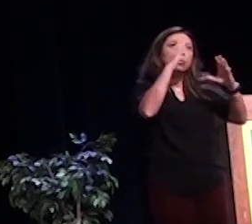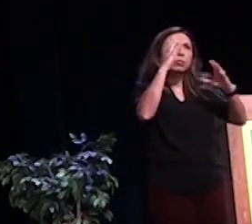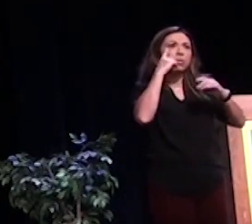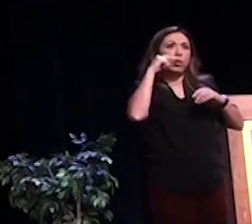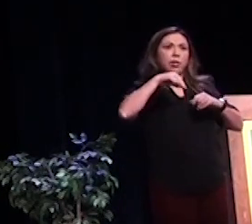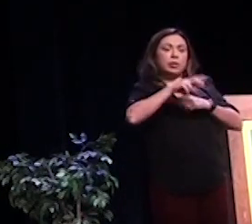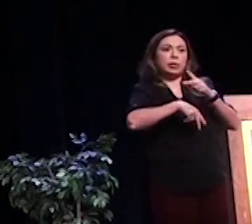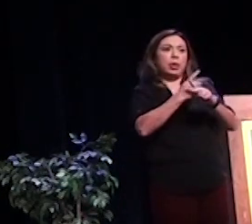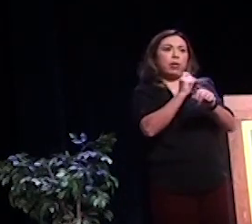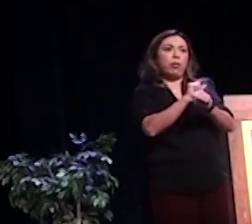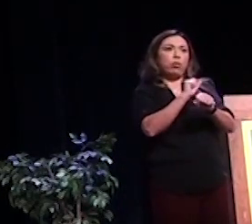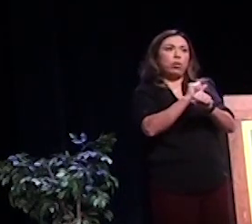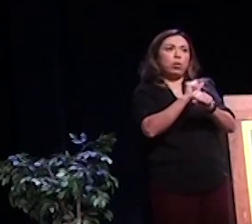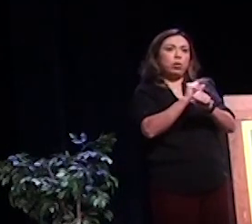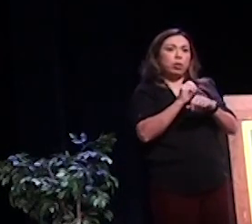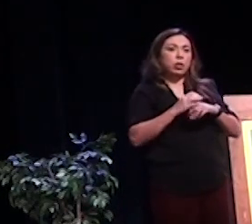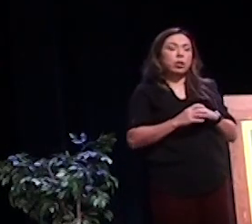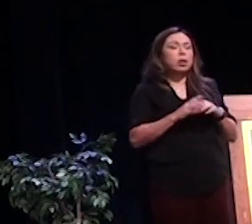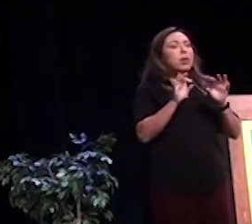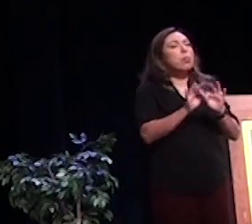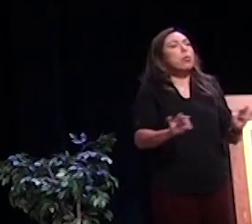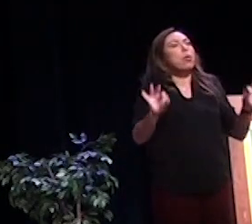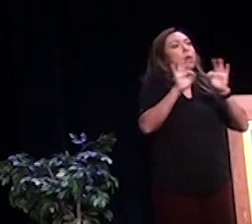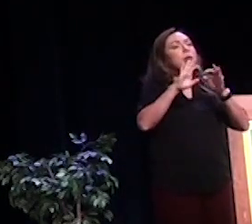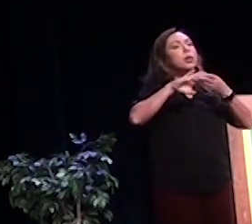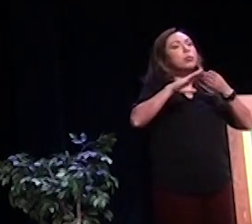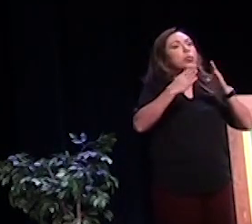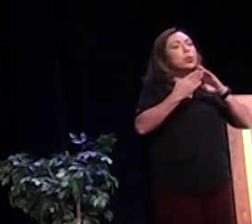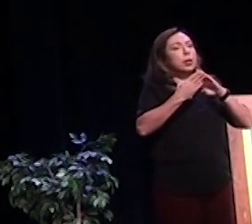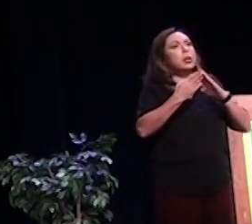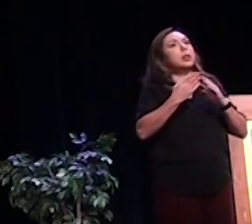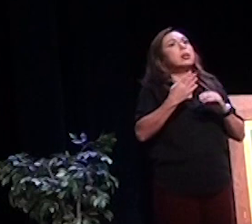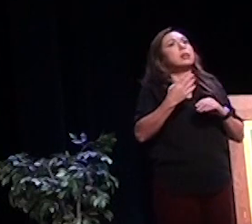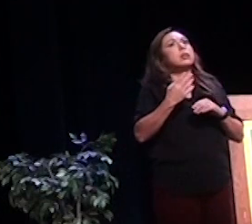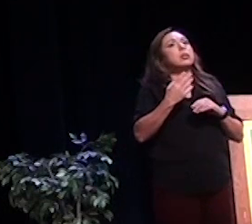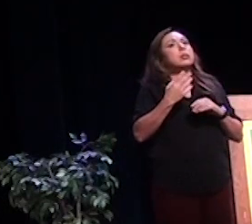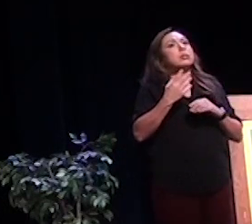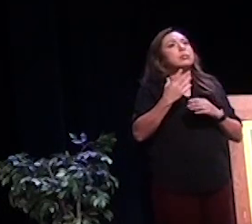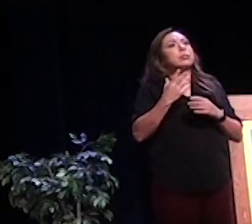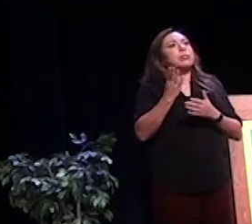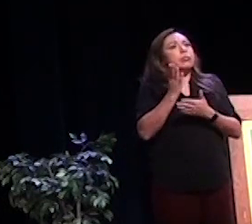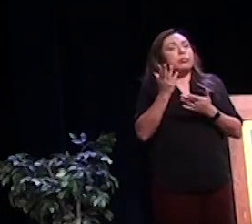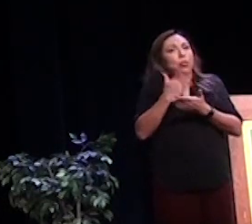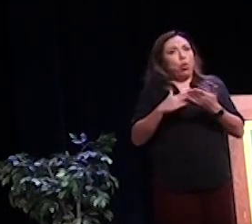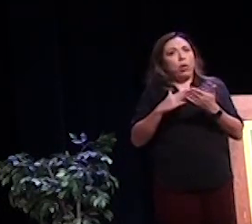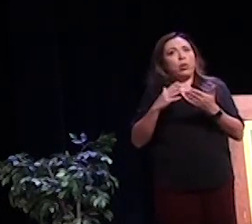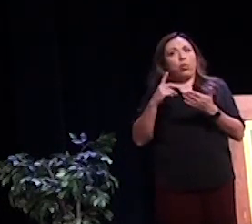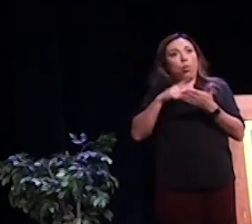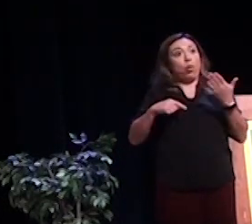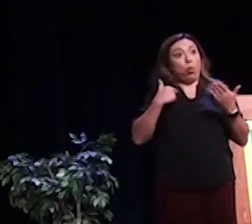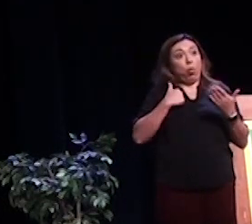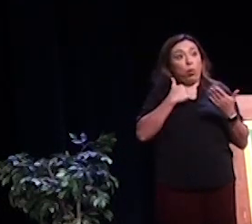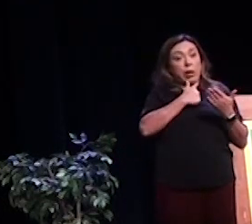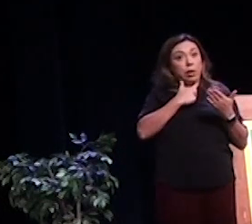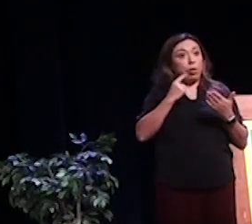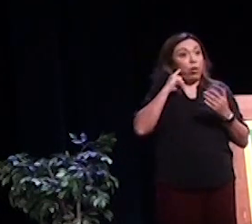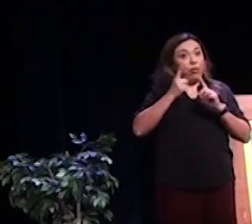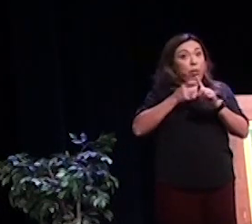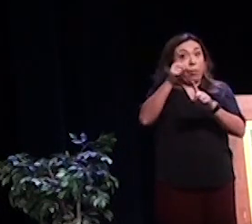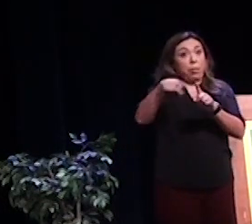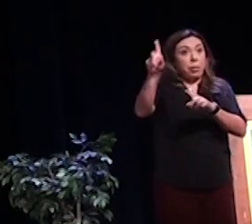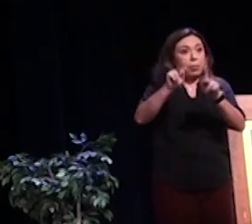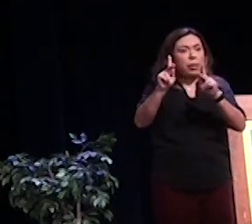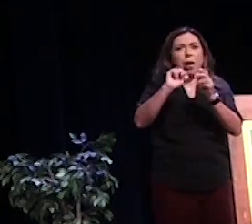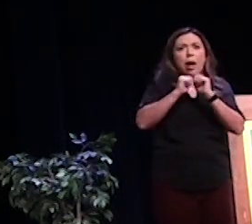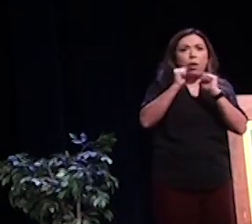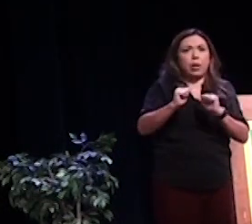that the important community aspect is that what we heard through those conversations were, how can we help? One is,